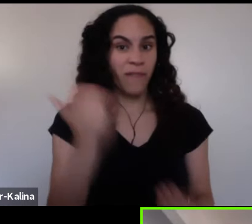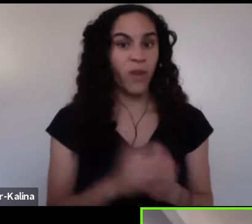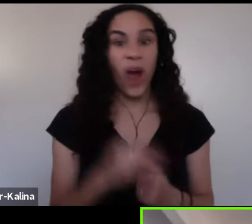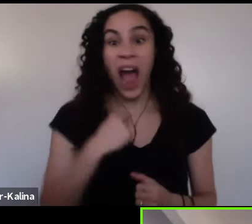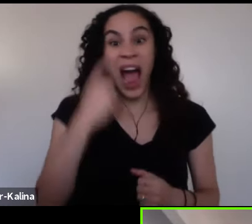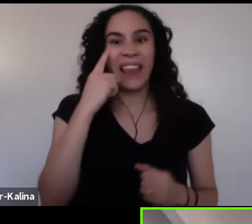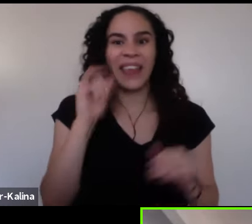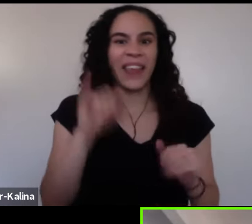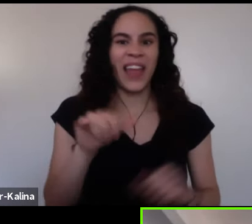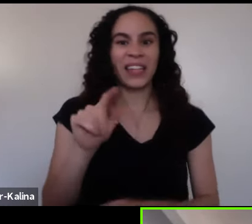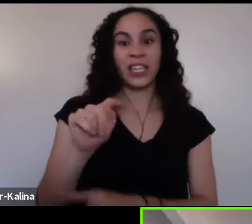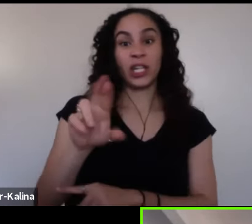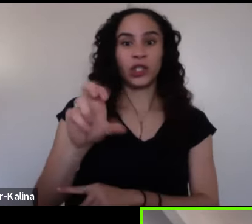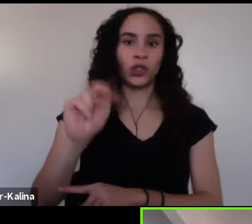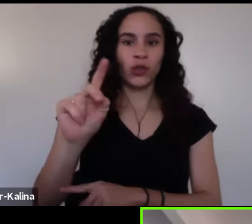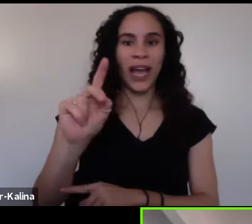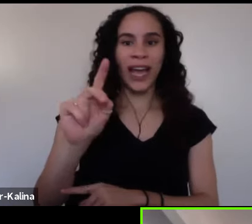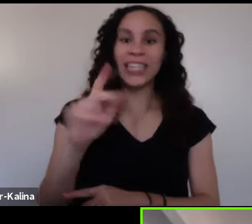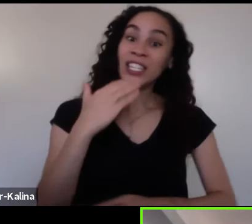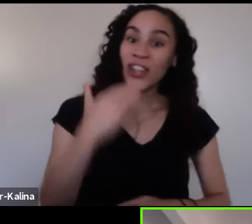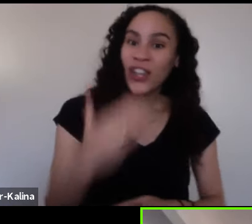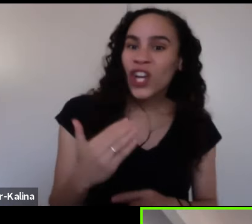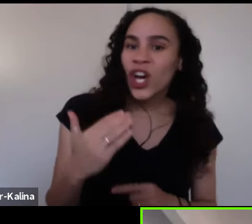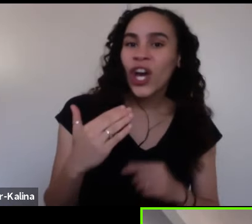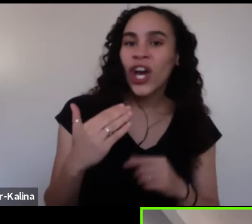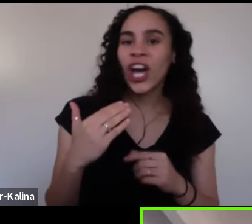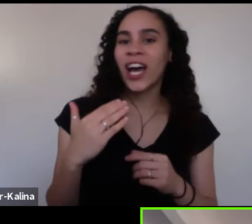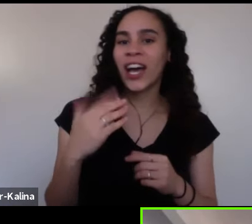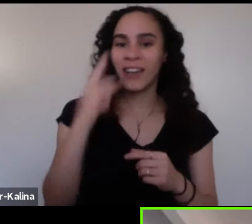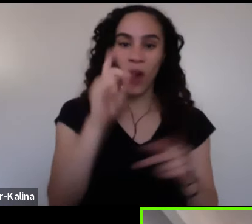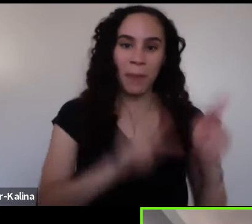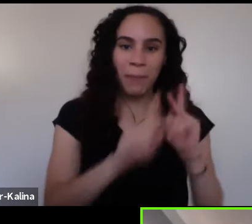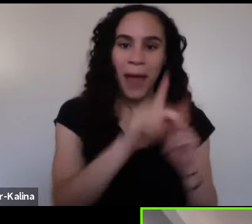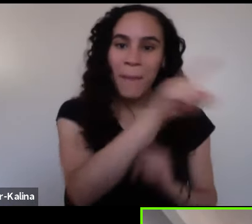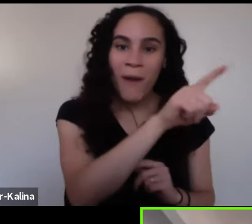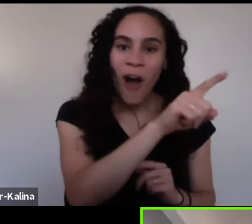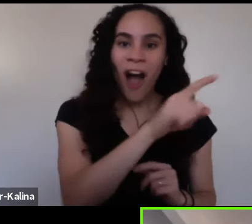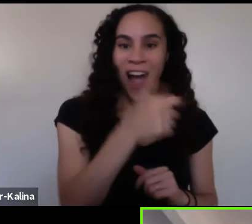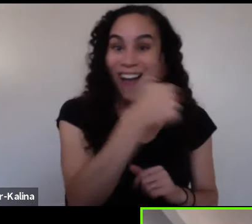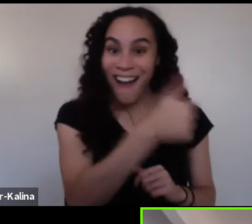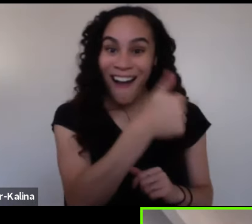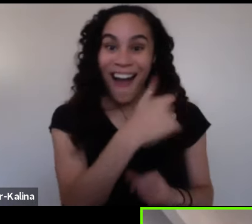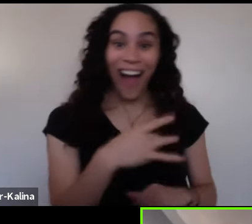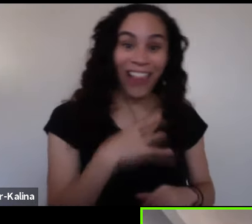now. It's a good way to get likes and stuff on, you know, whatever your social media is.